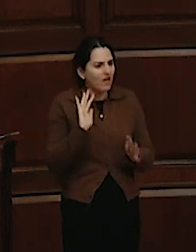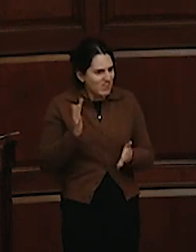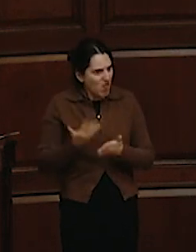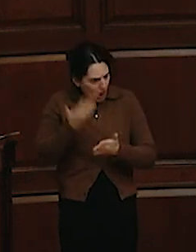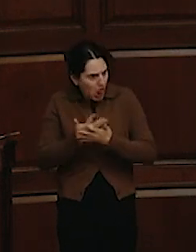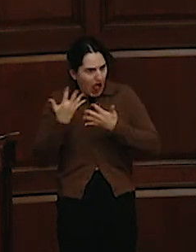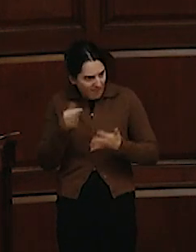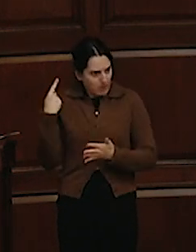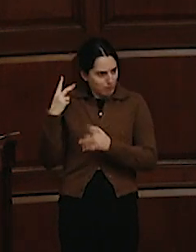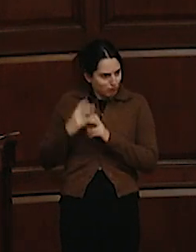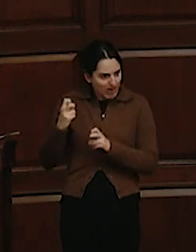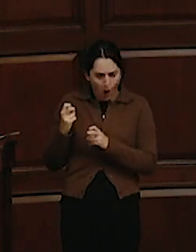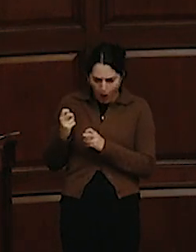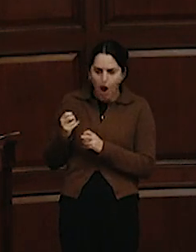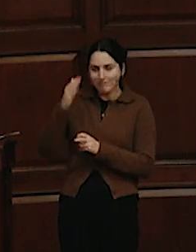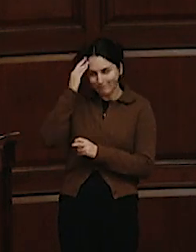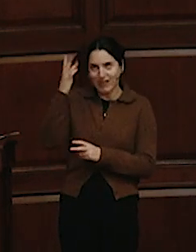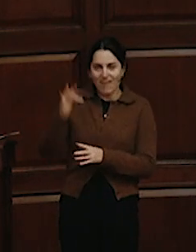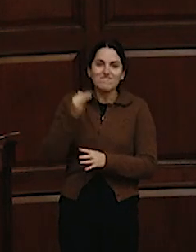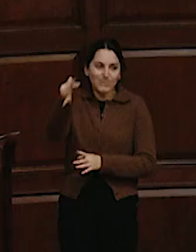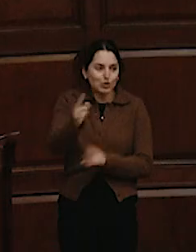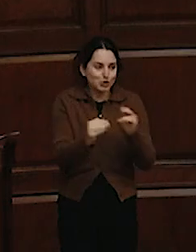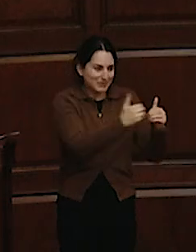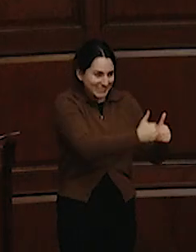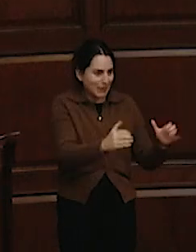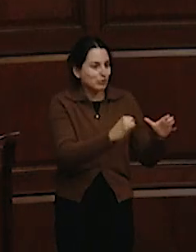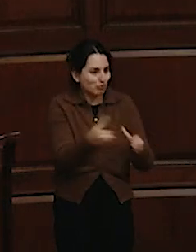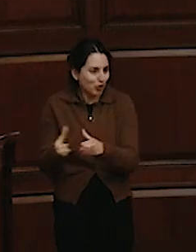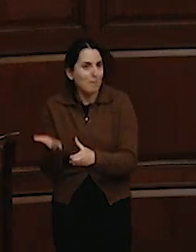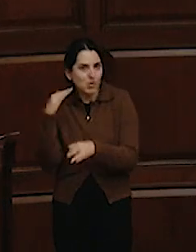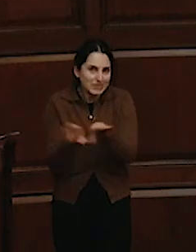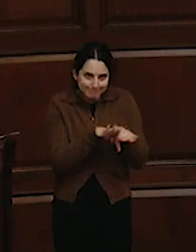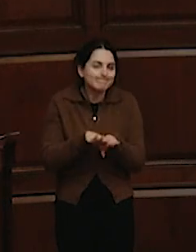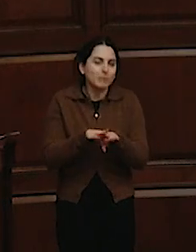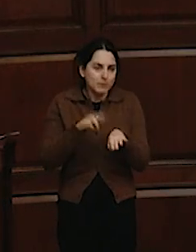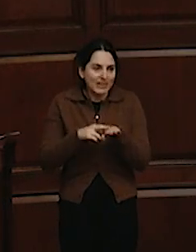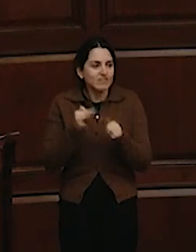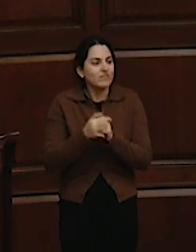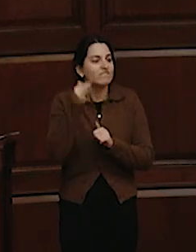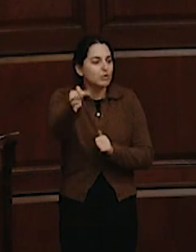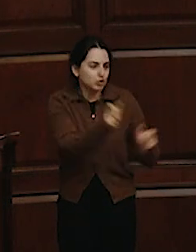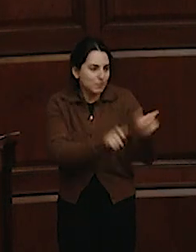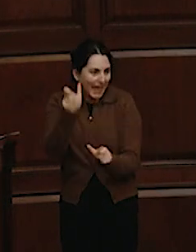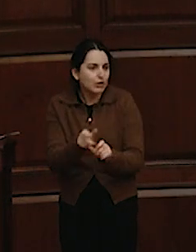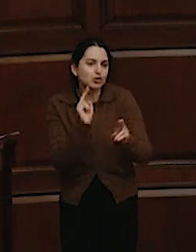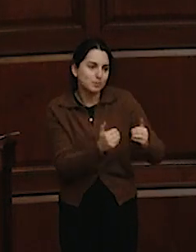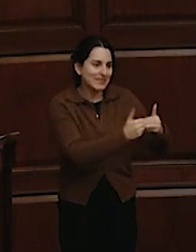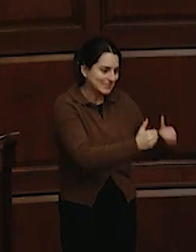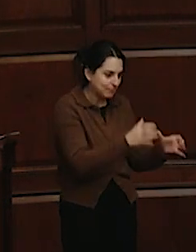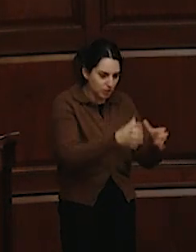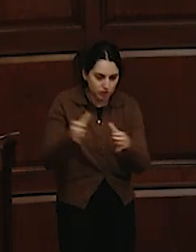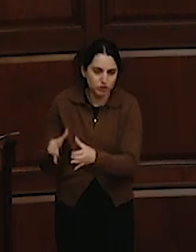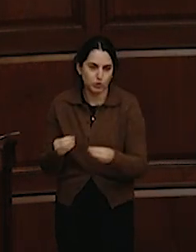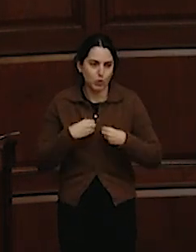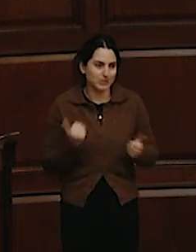learn in terms of designing future studies are really, really excellent in terms of kind of being able to help patients down the line. And I think although there may